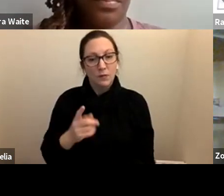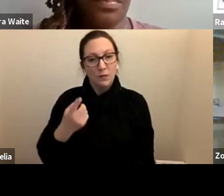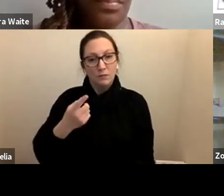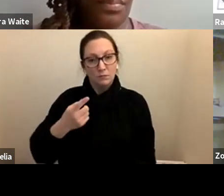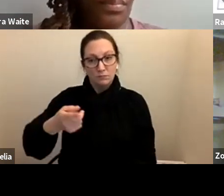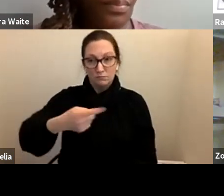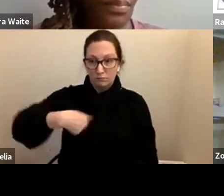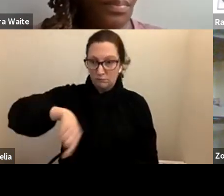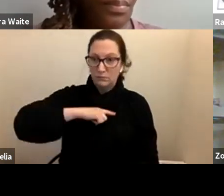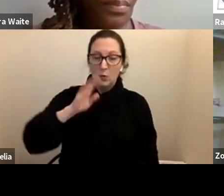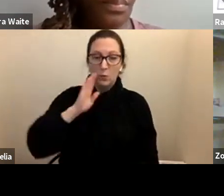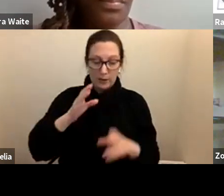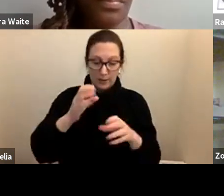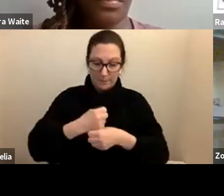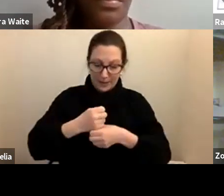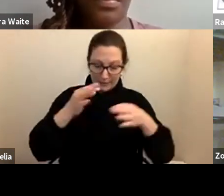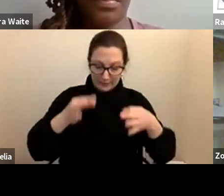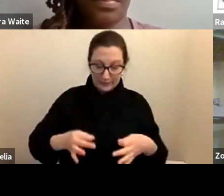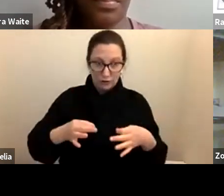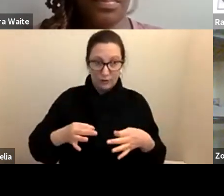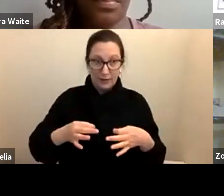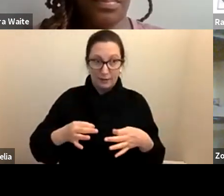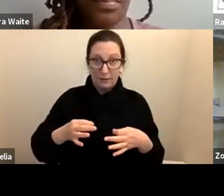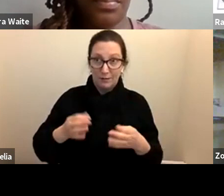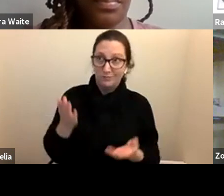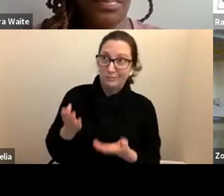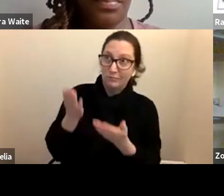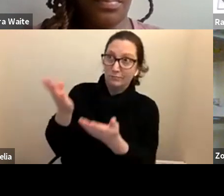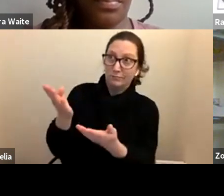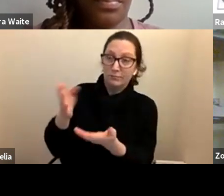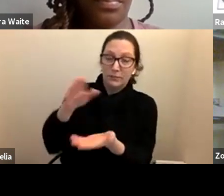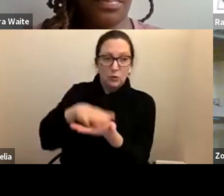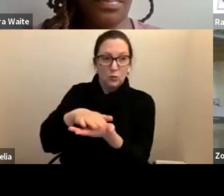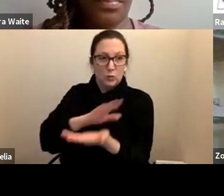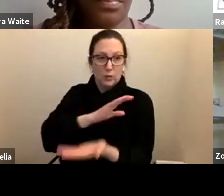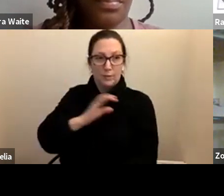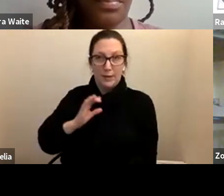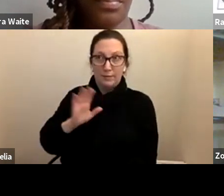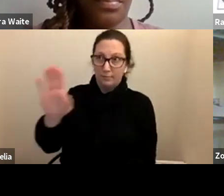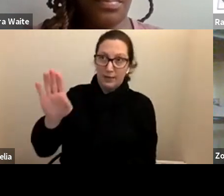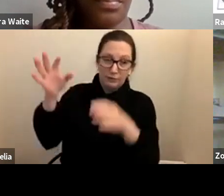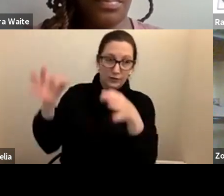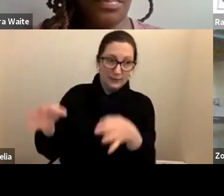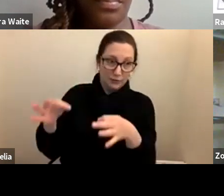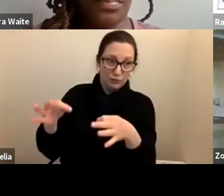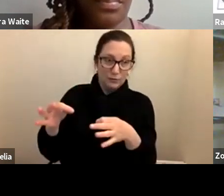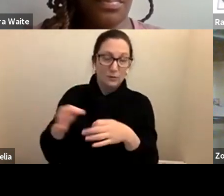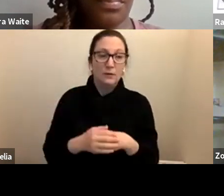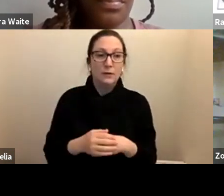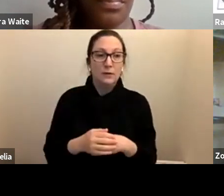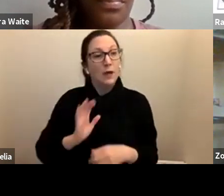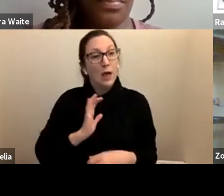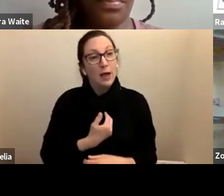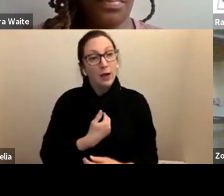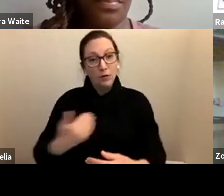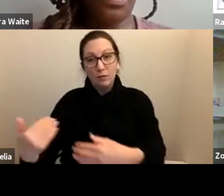recommendation. The decision rests with the school committee. And so our charge really is